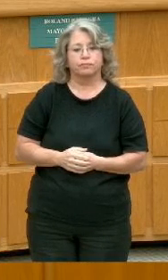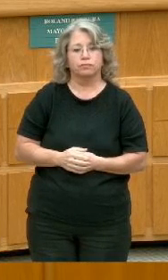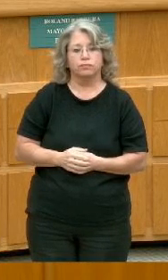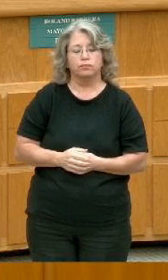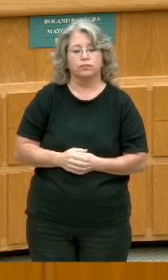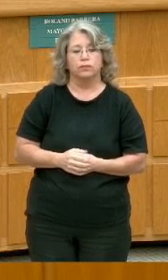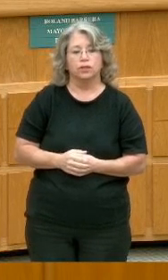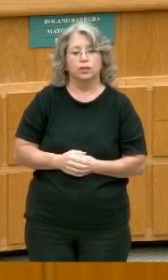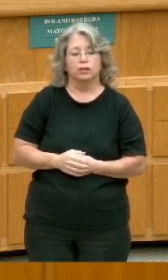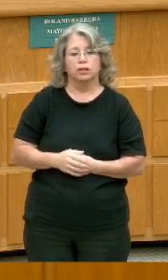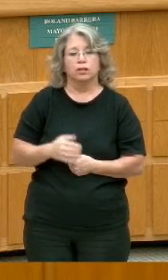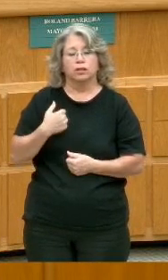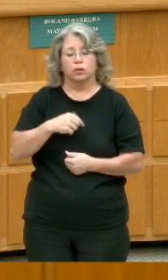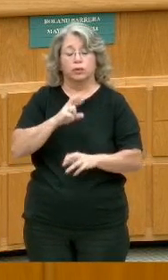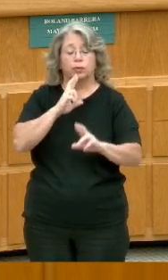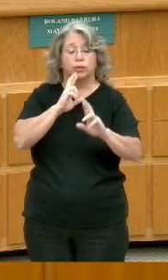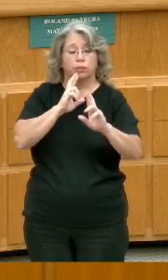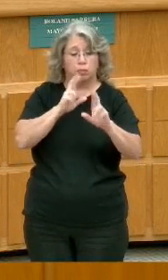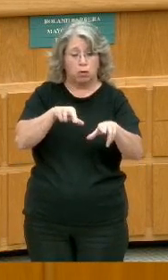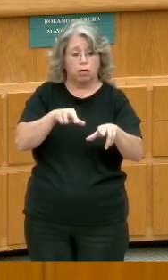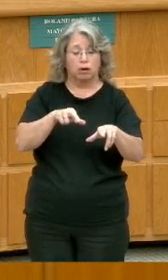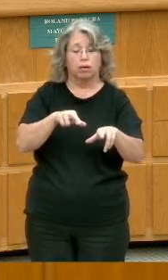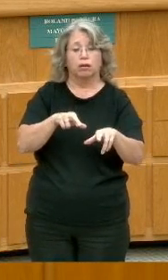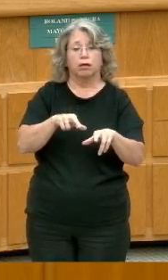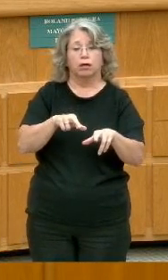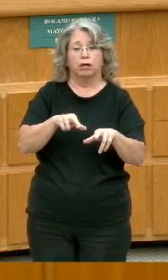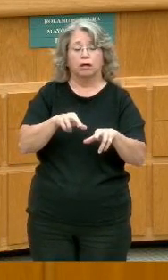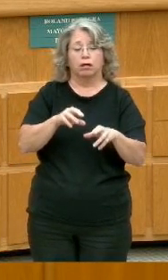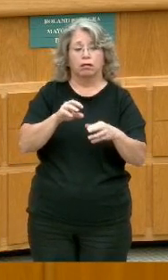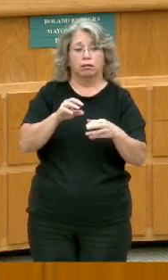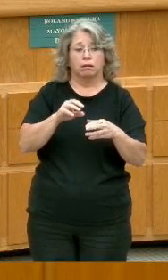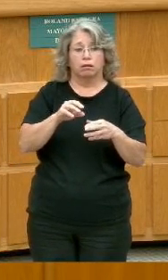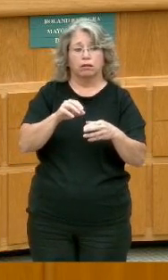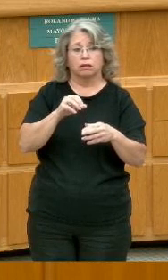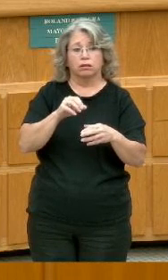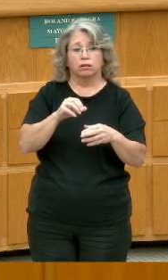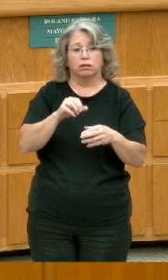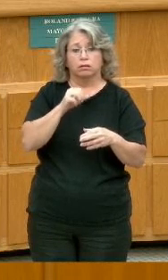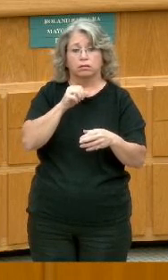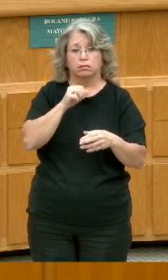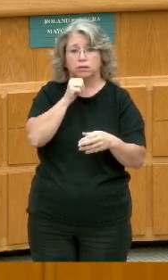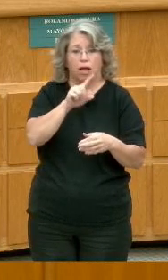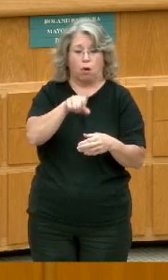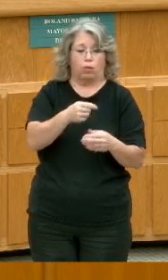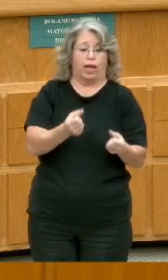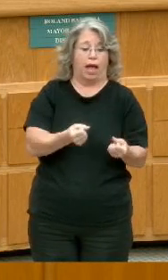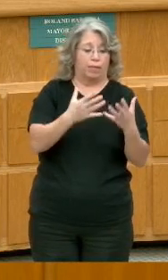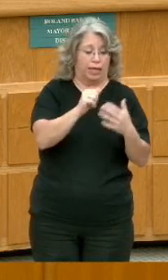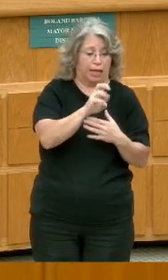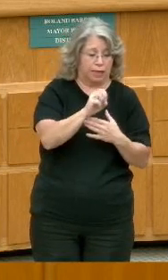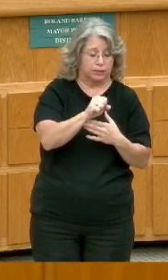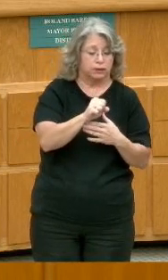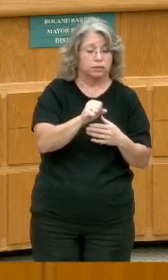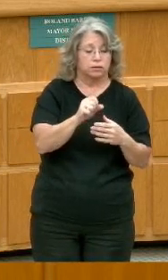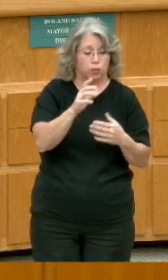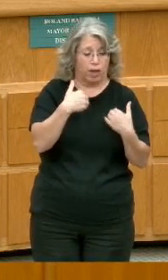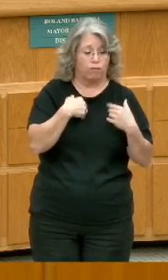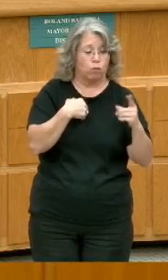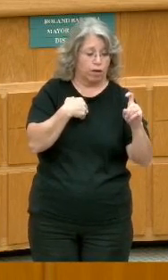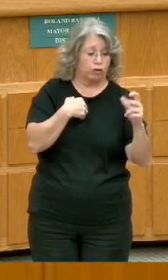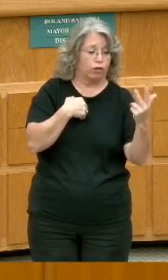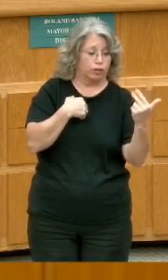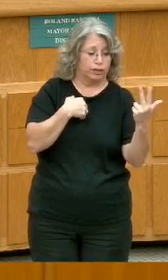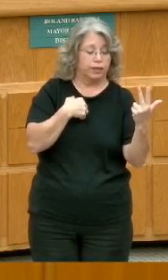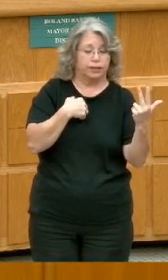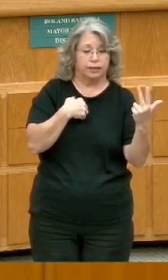big number, that 113, because some persons have recovered now. It's been 8-9 weeks since we've been tracking this. So as